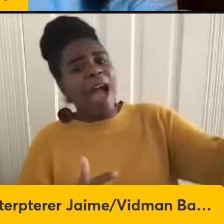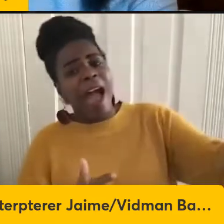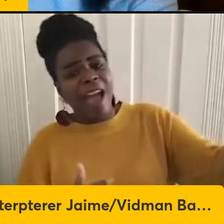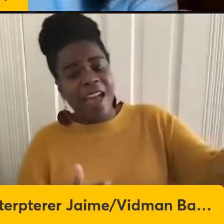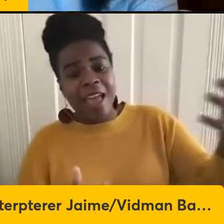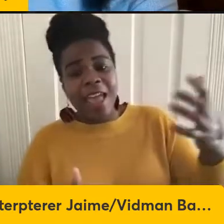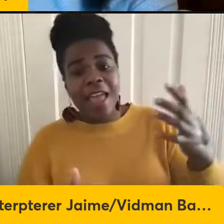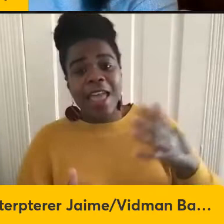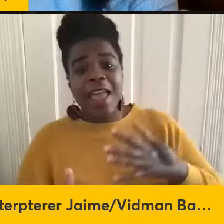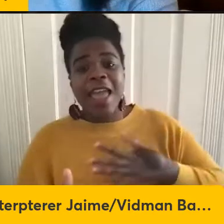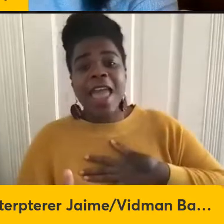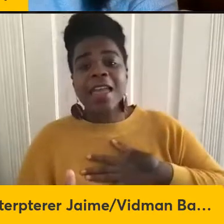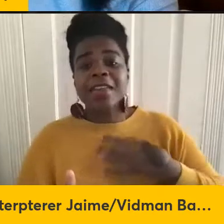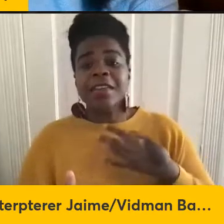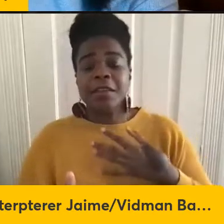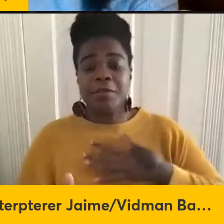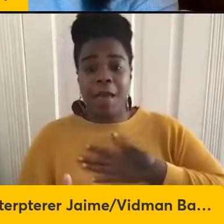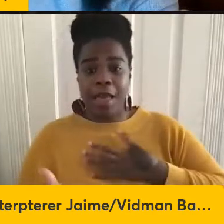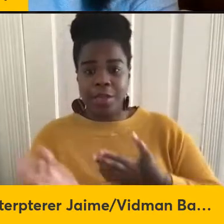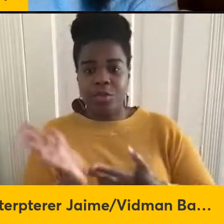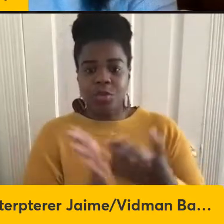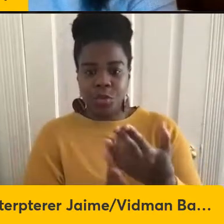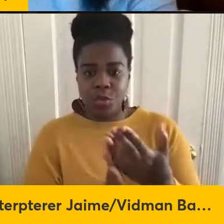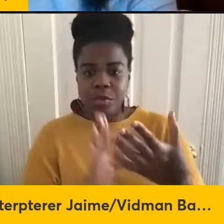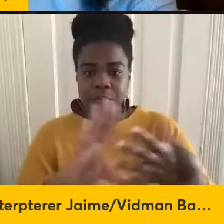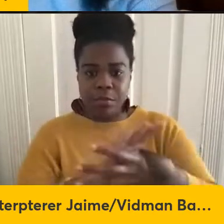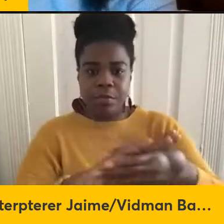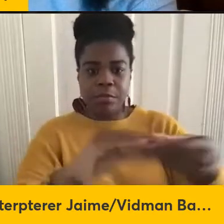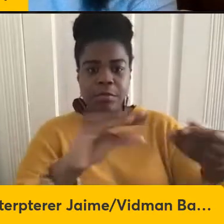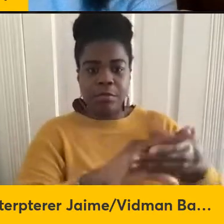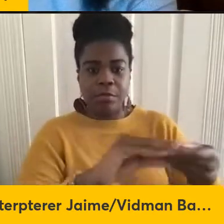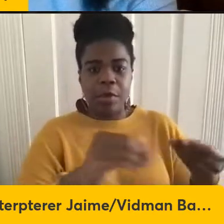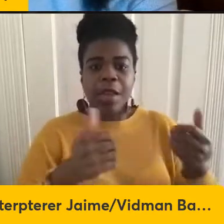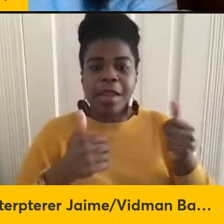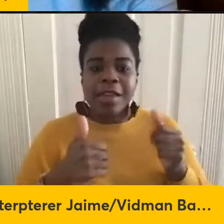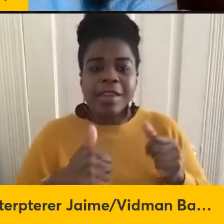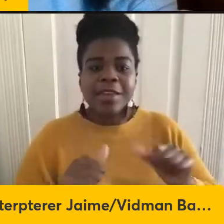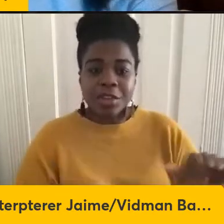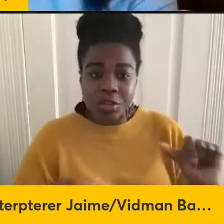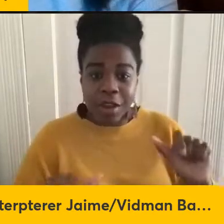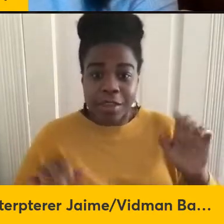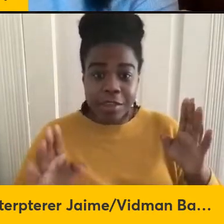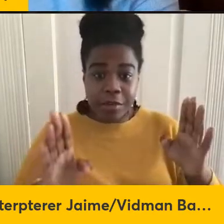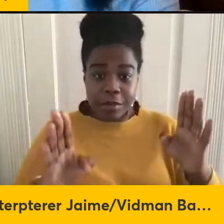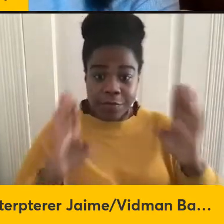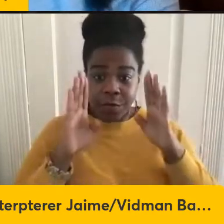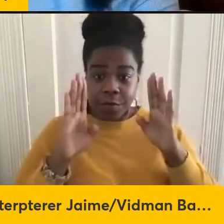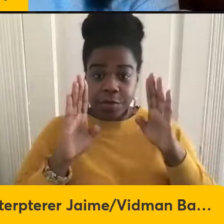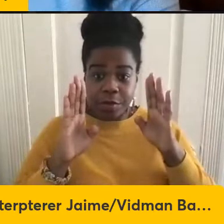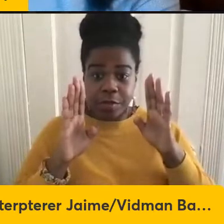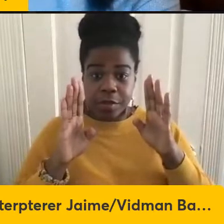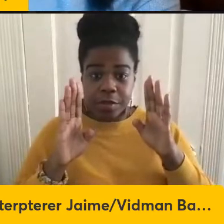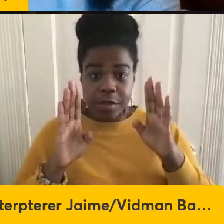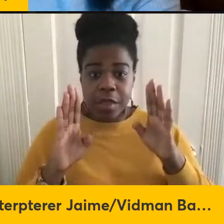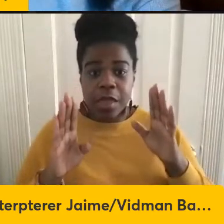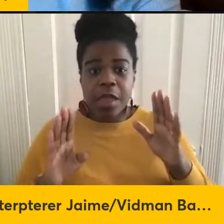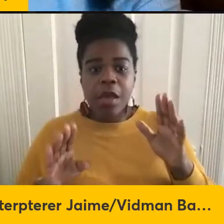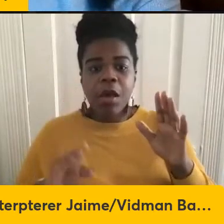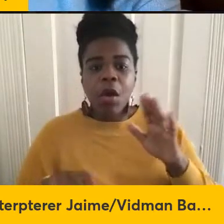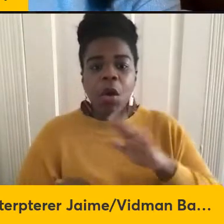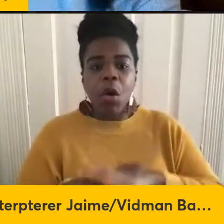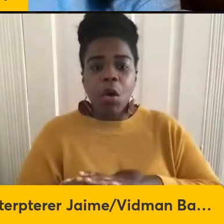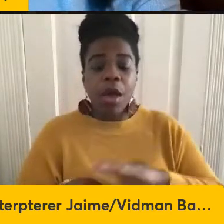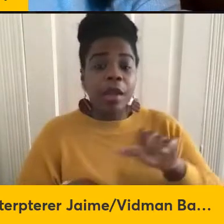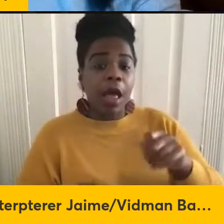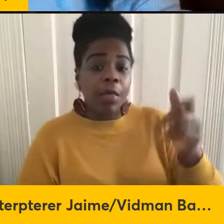speaking the truth, and trying to draw as much attention as possible to what you and your fellow